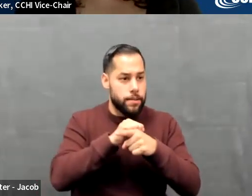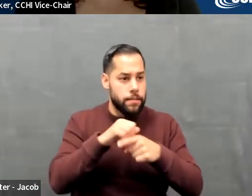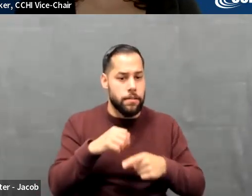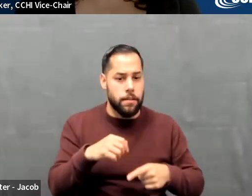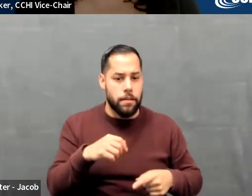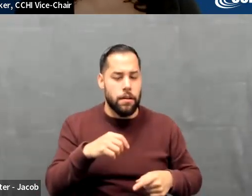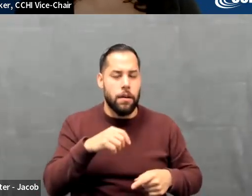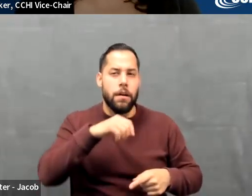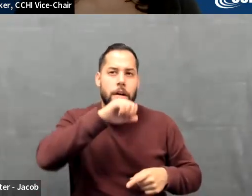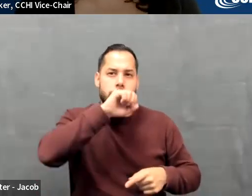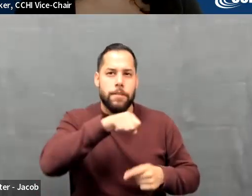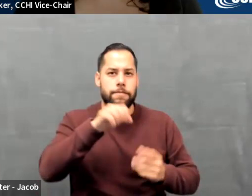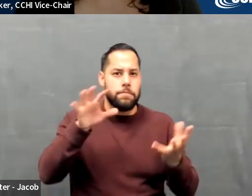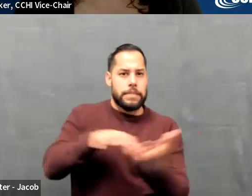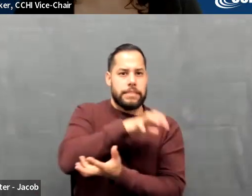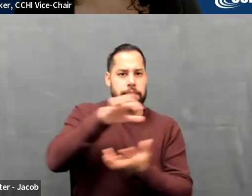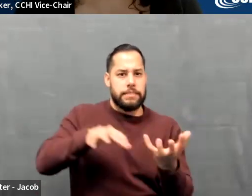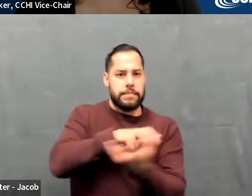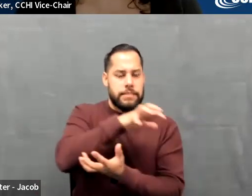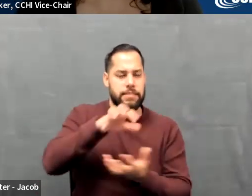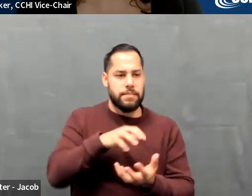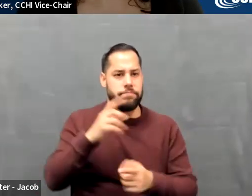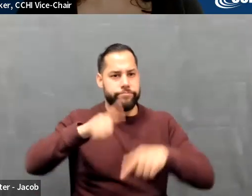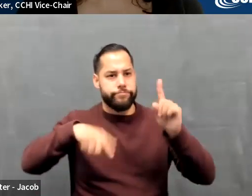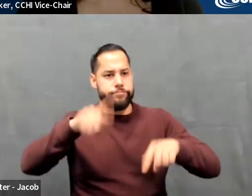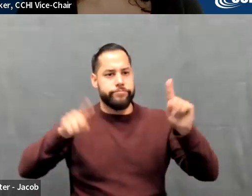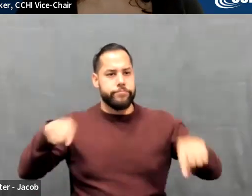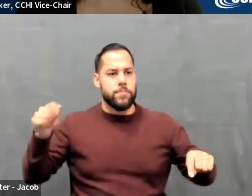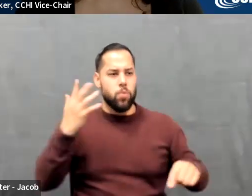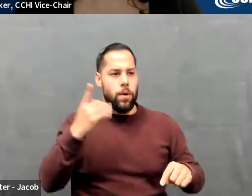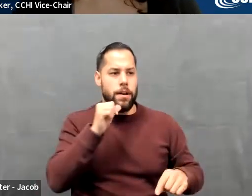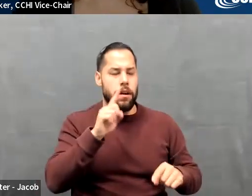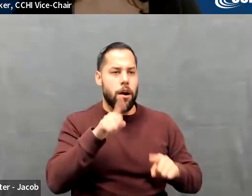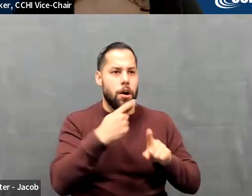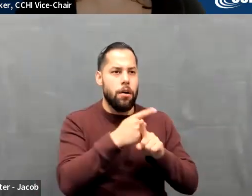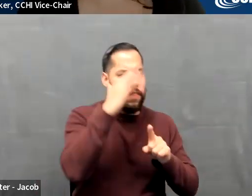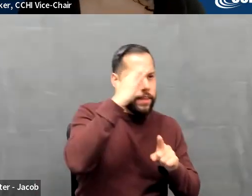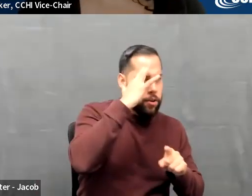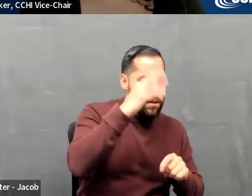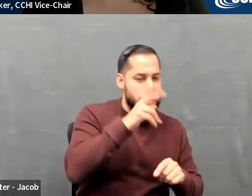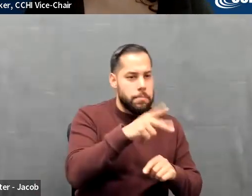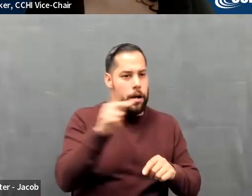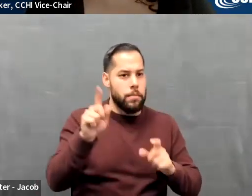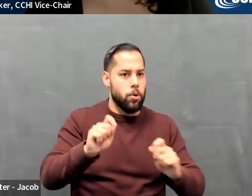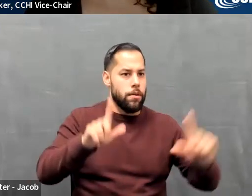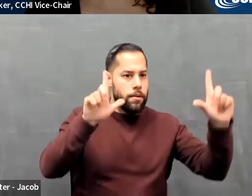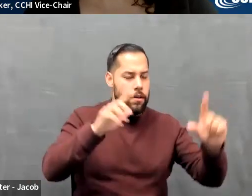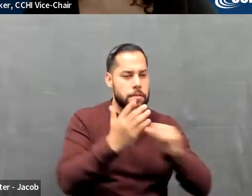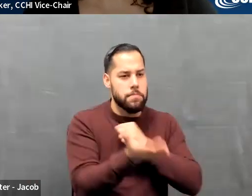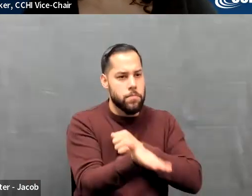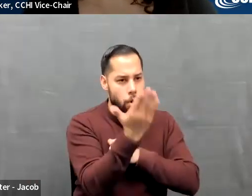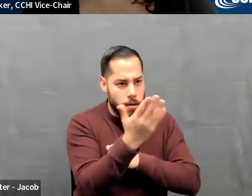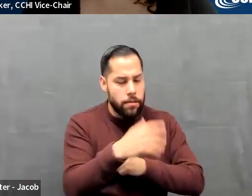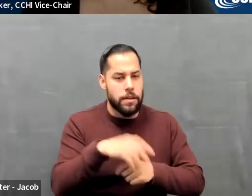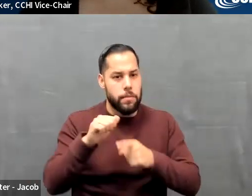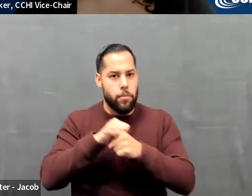I love to mix it up so that you don't have all the theory, all the PowerPoint slides in the morning, and then all the practice in